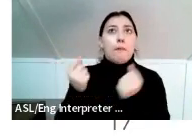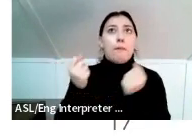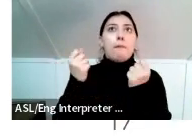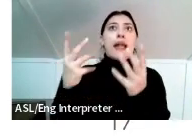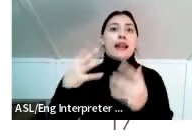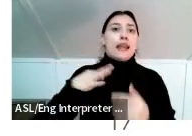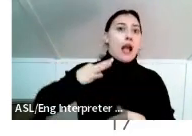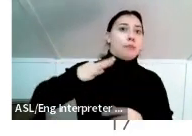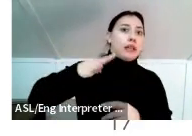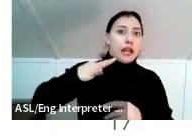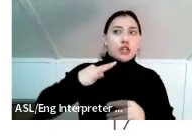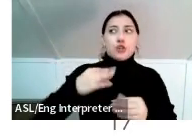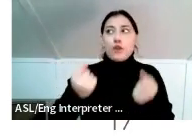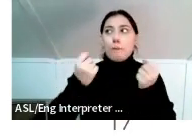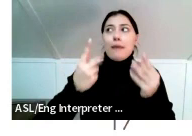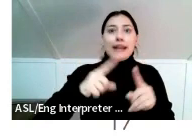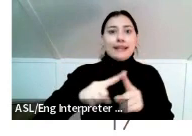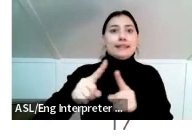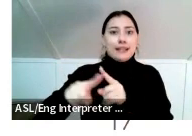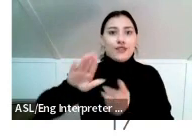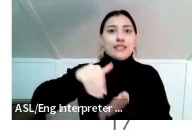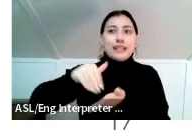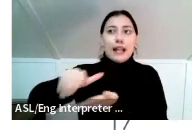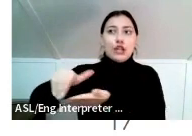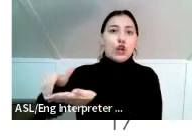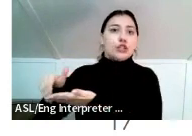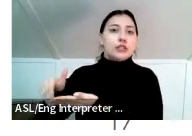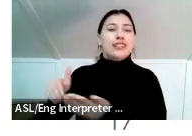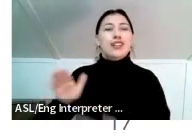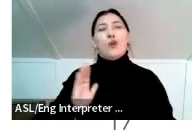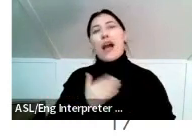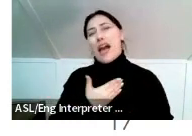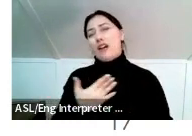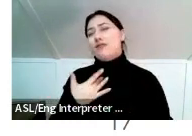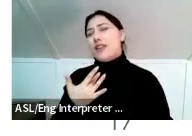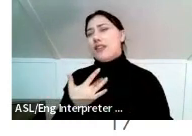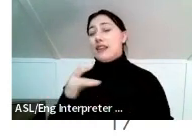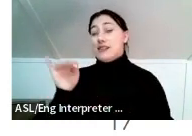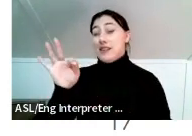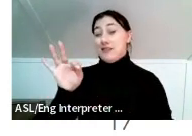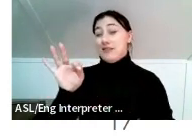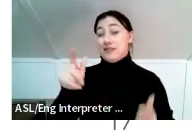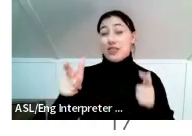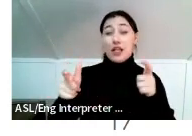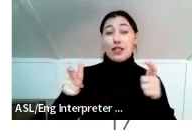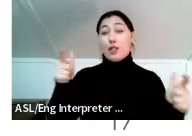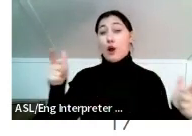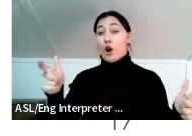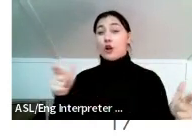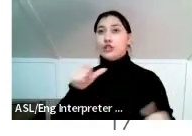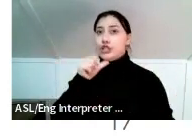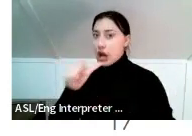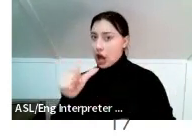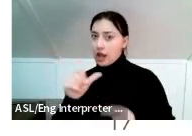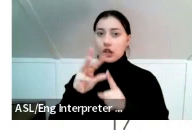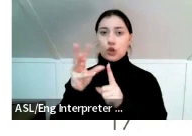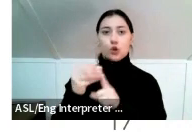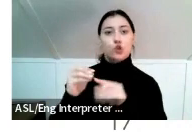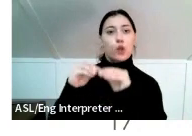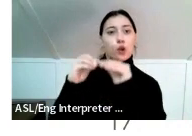And what we feel is that if that large non-cultural